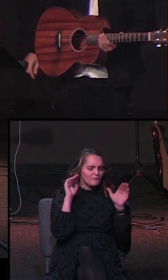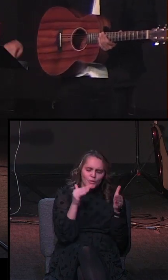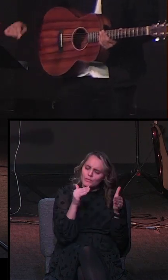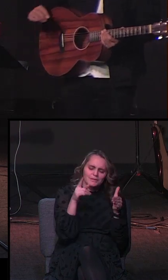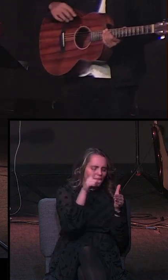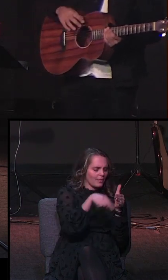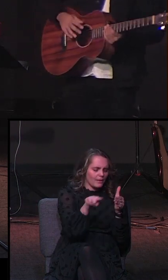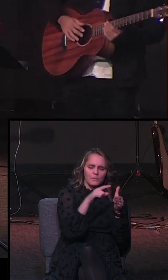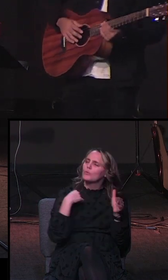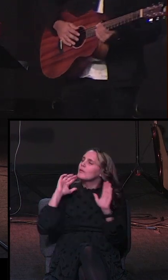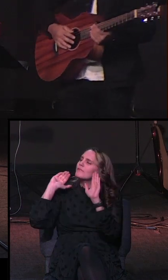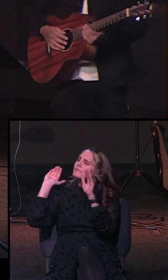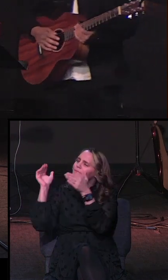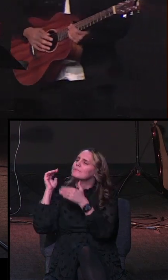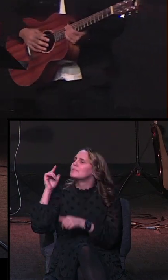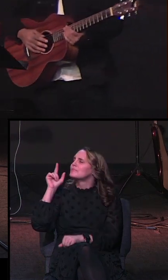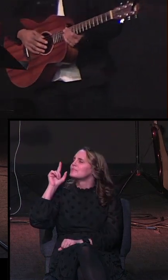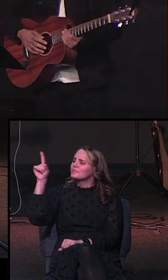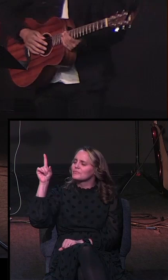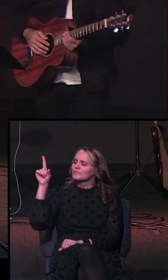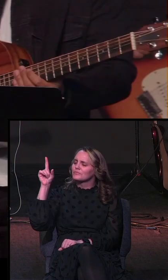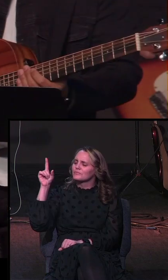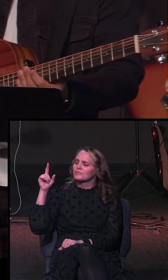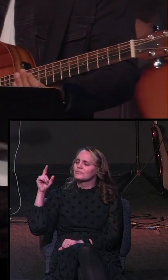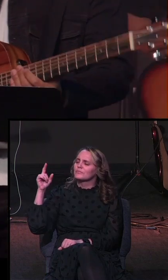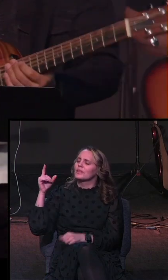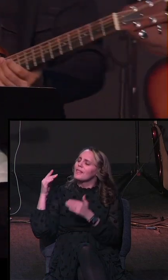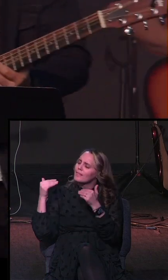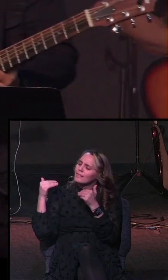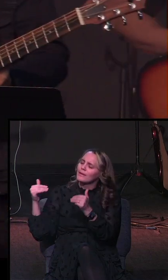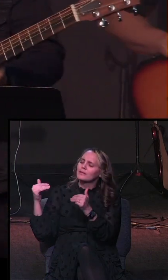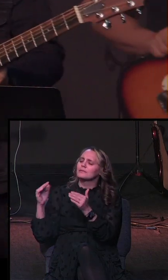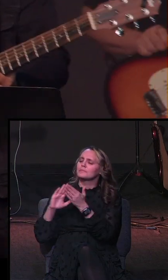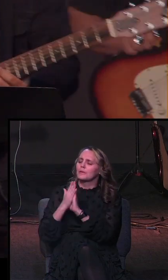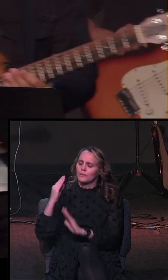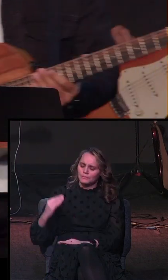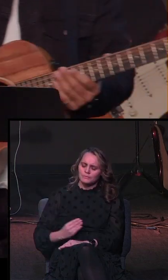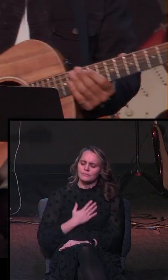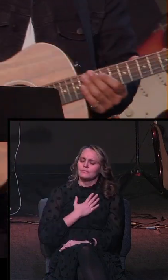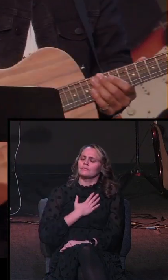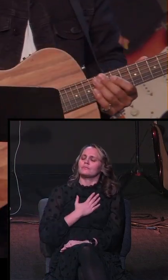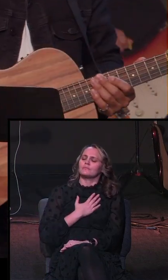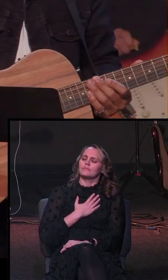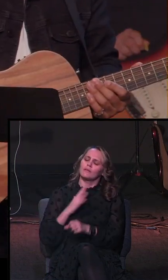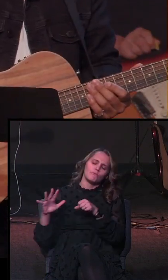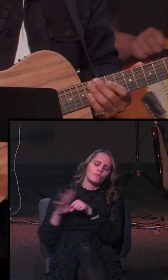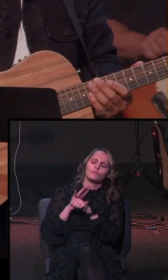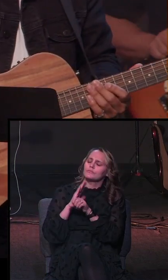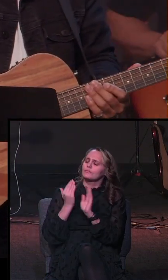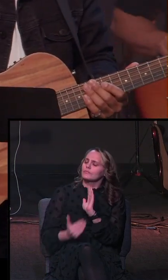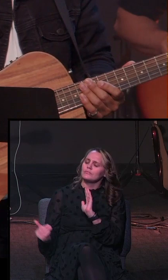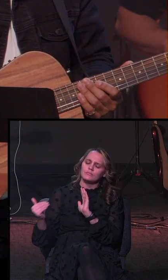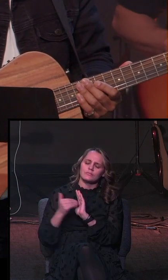you. Would you allow us to behold you again, Jesus? Would you allow us to behold again the beauty of the